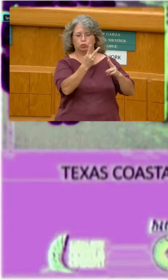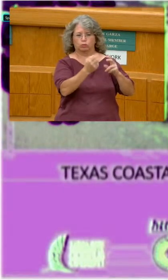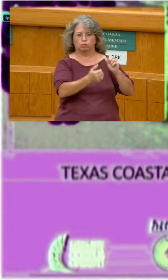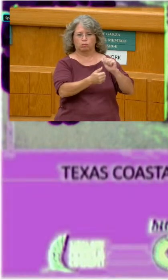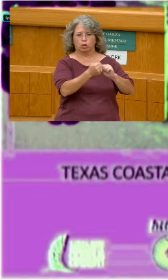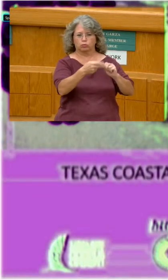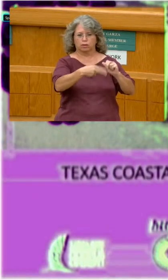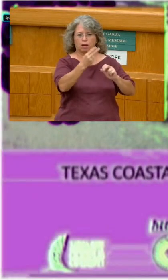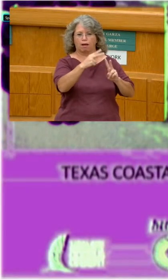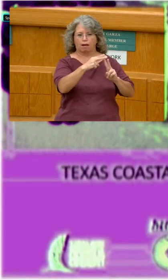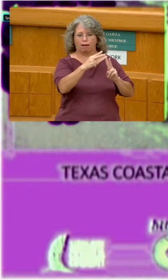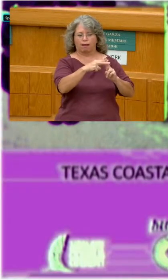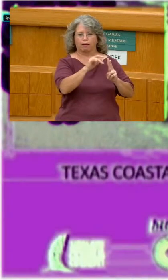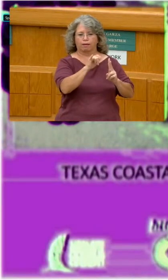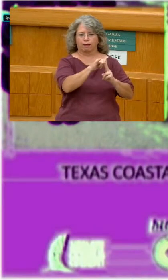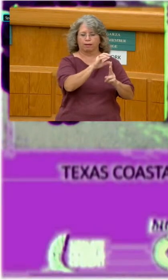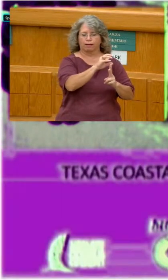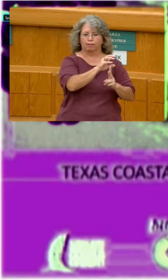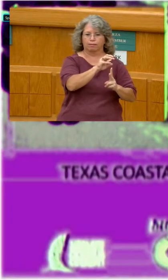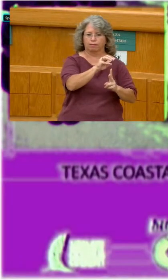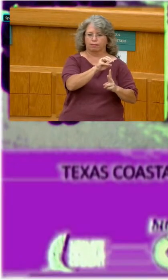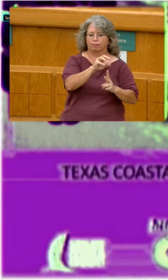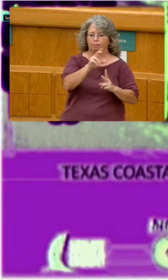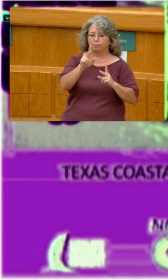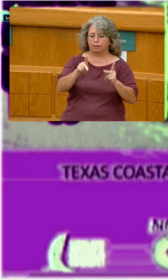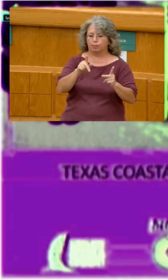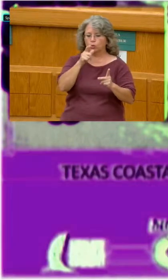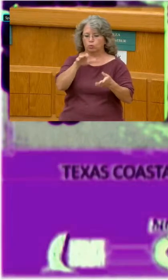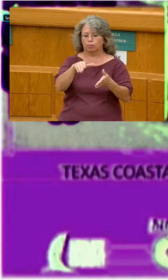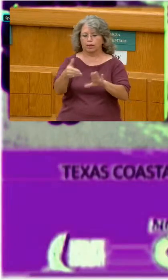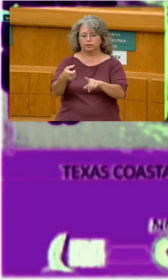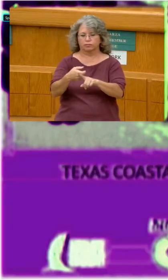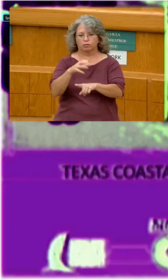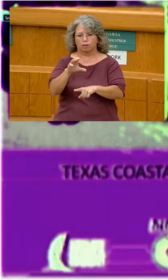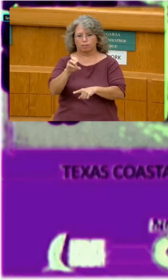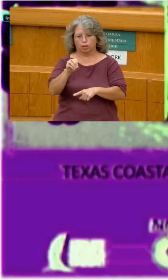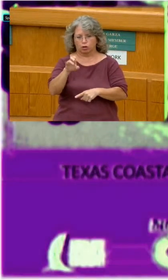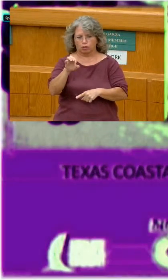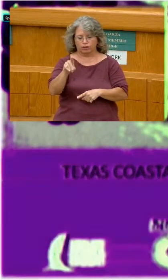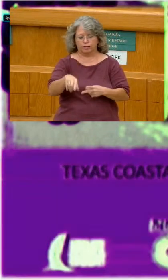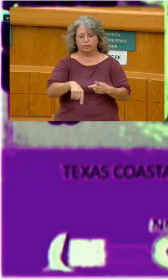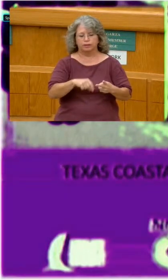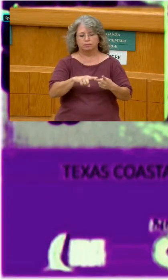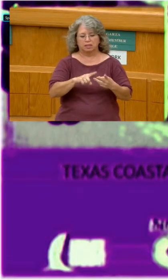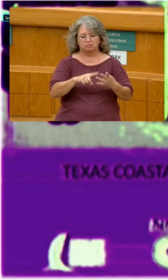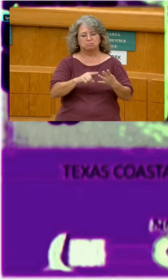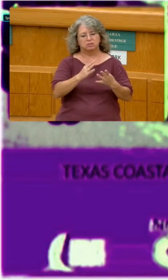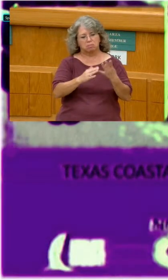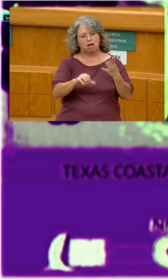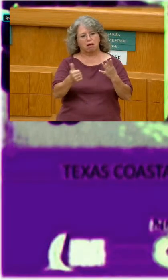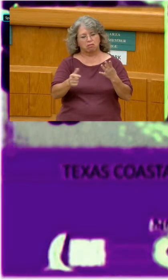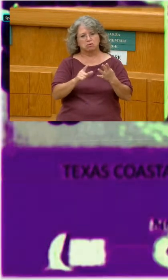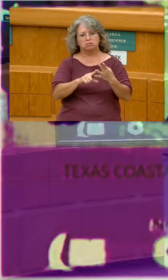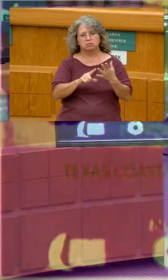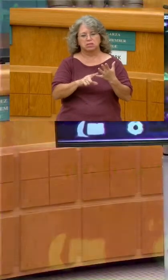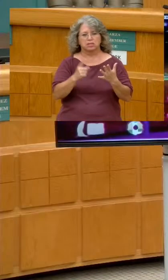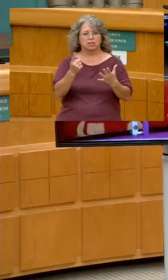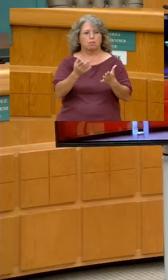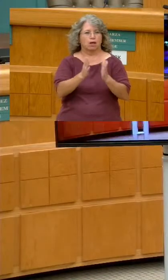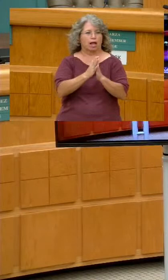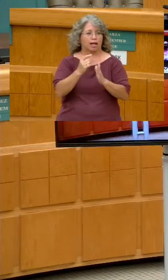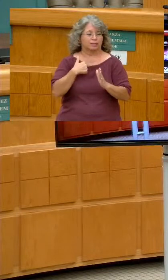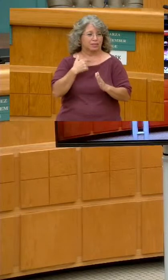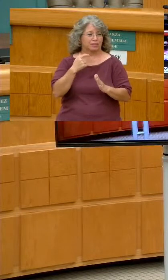Nueces County that are actually affecting our fatalities. But there are other comorbidities. Somebody asked me if being over the